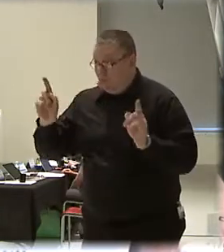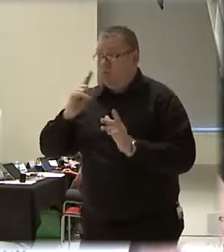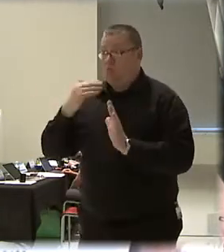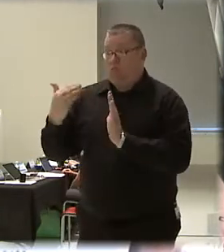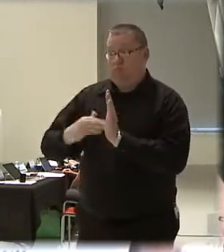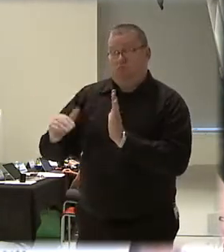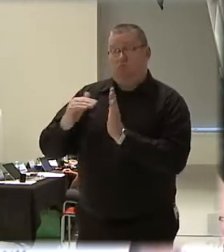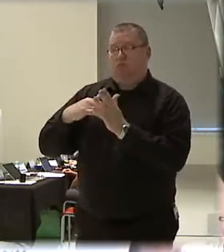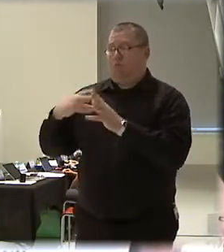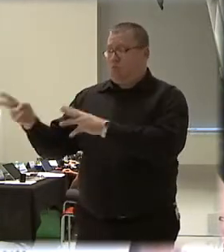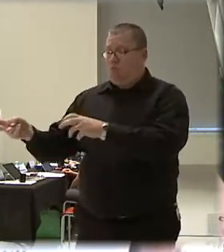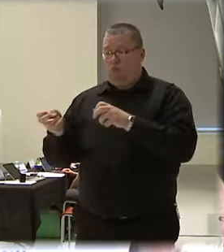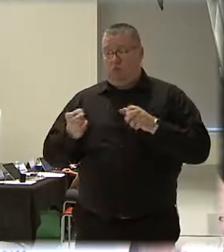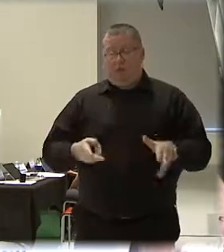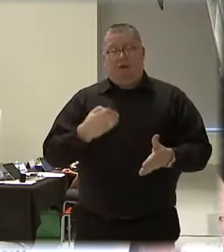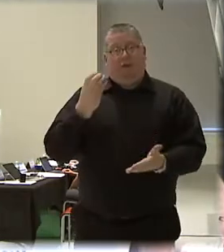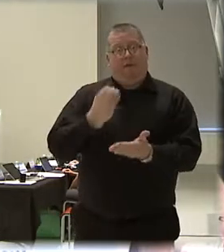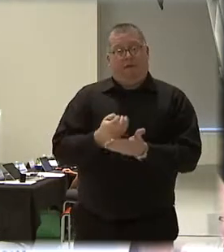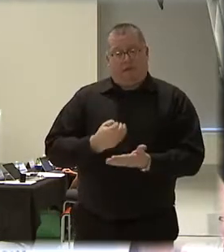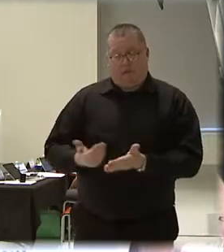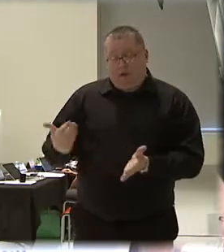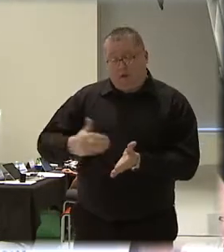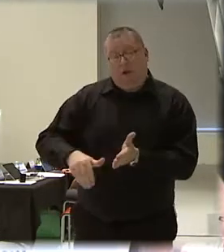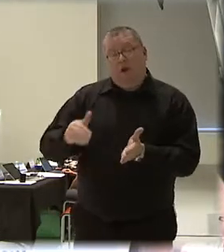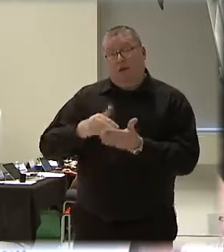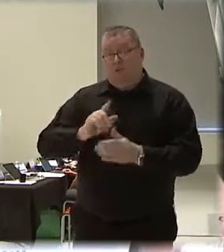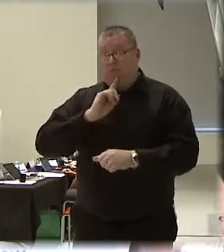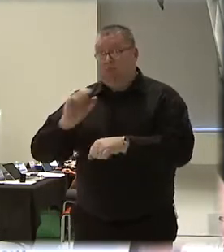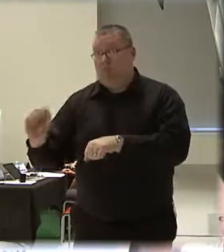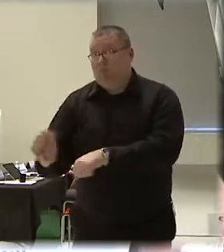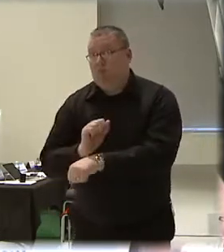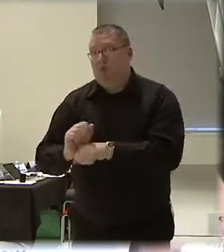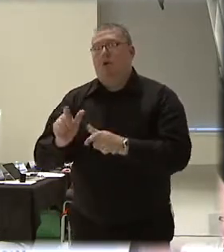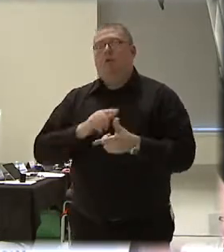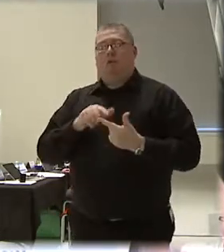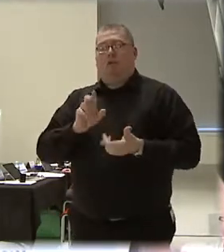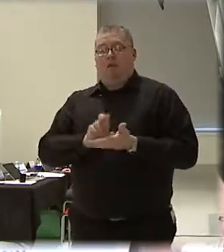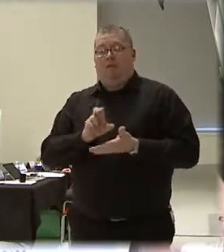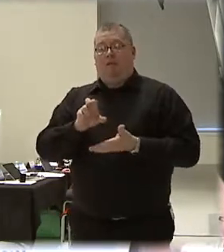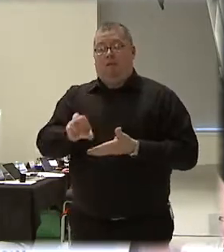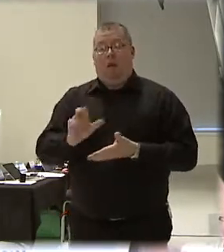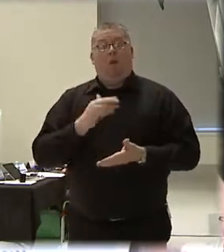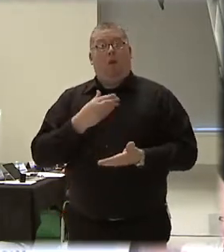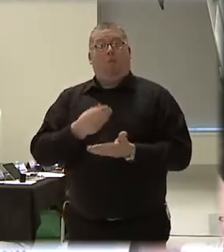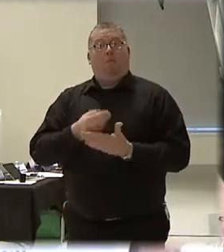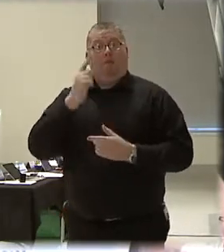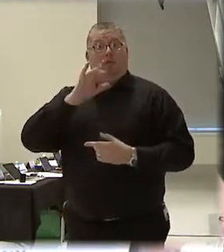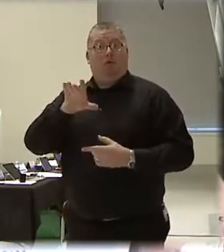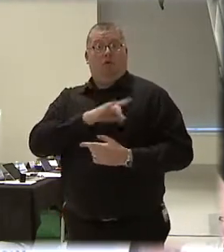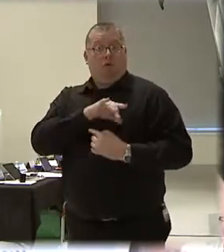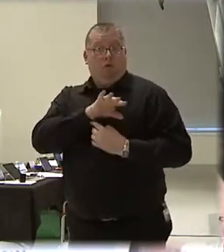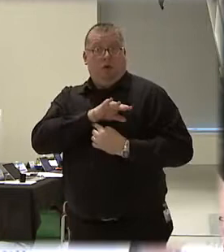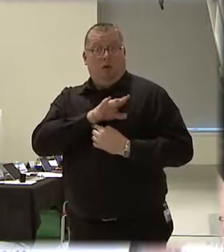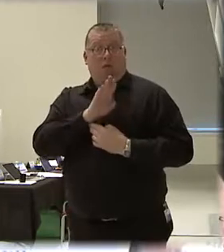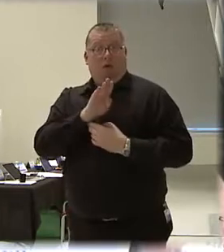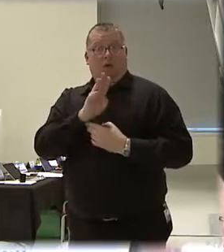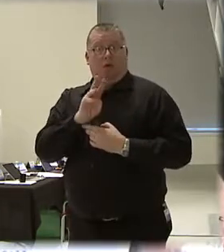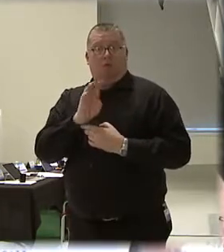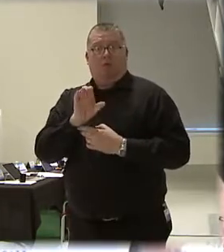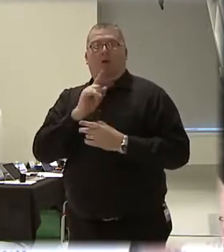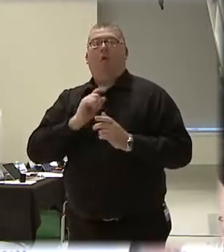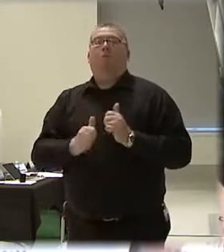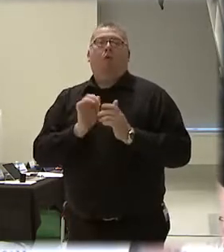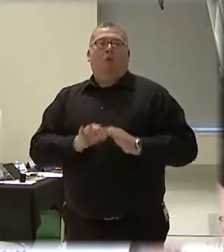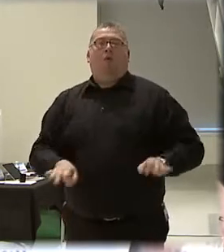replicated evidence indicates that it is real, then investing in BWCs could actually represent one of the most